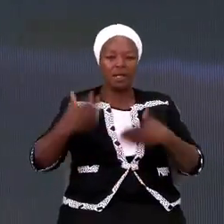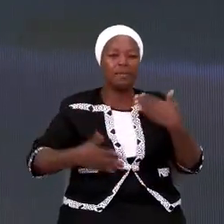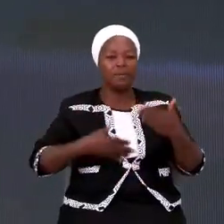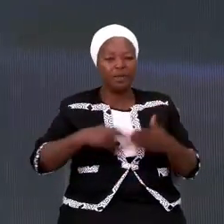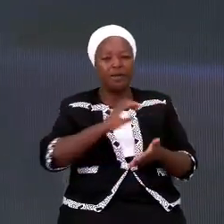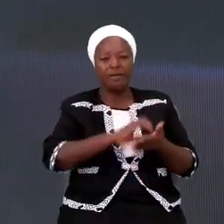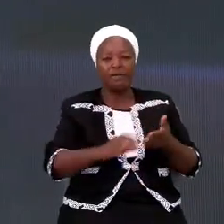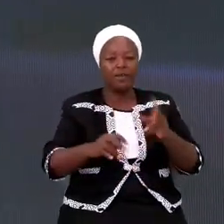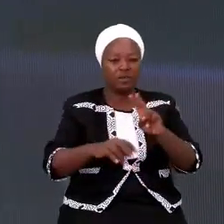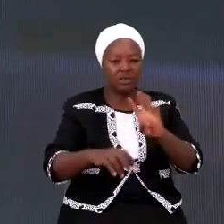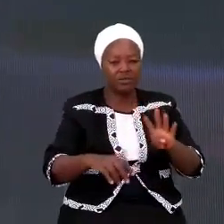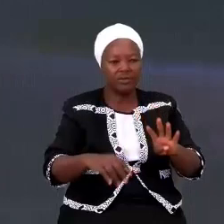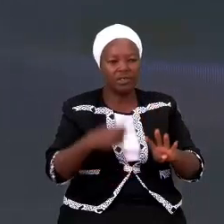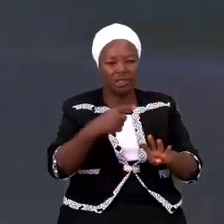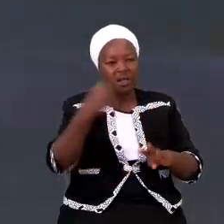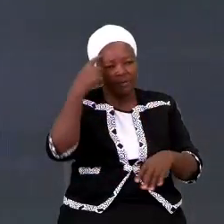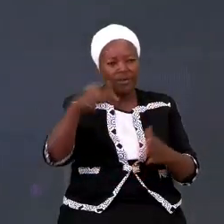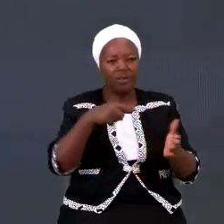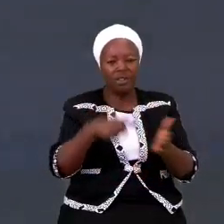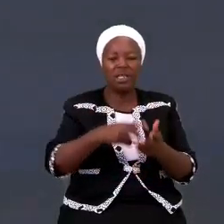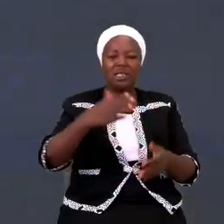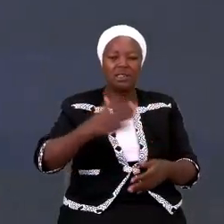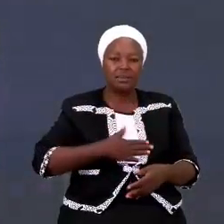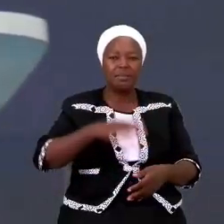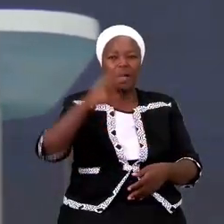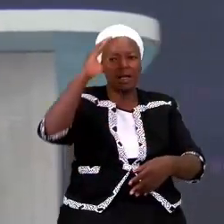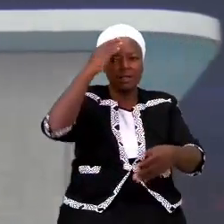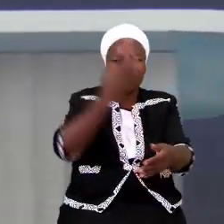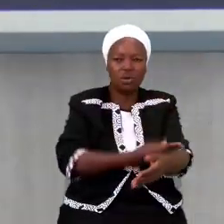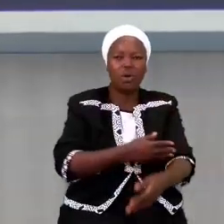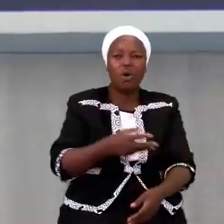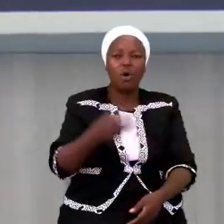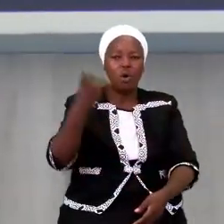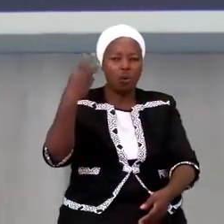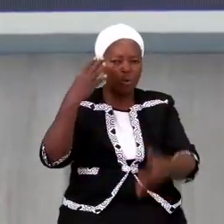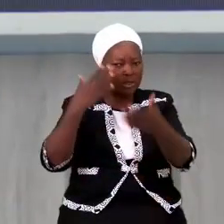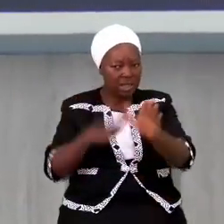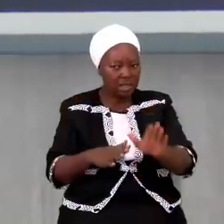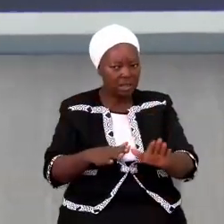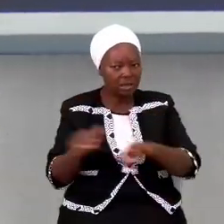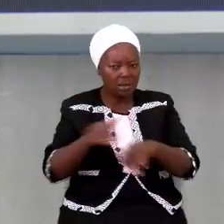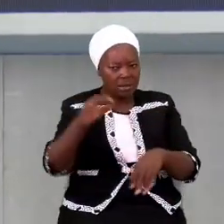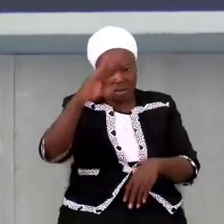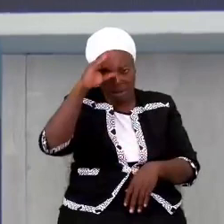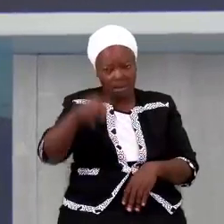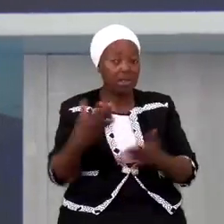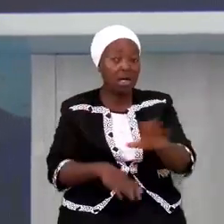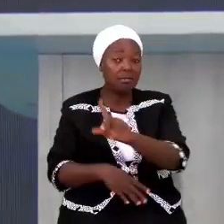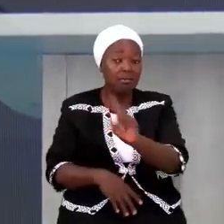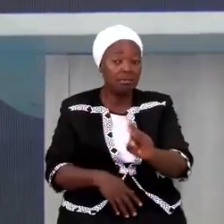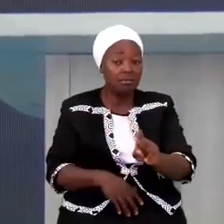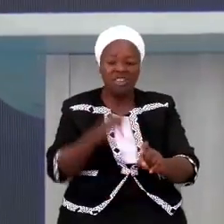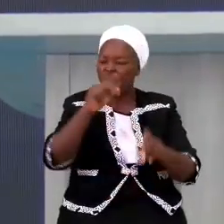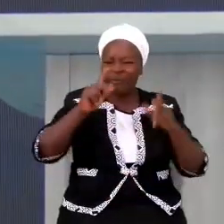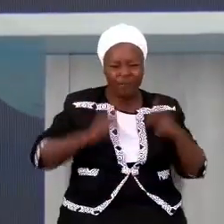he die? Not physically, but the pleasures of the world, the dainties of